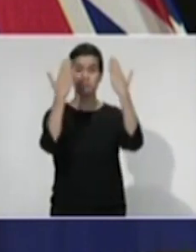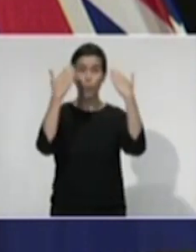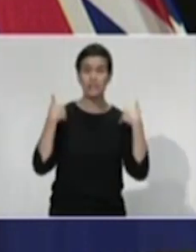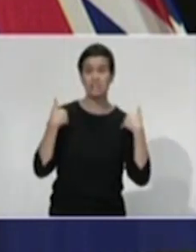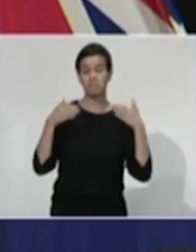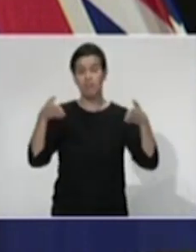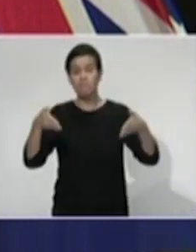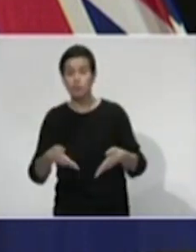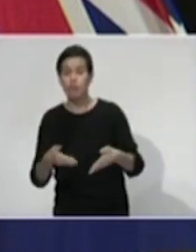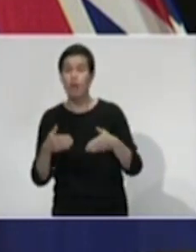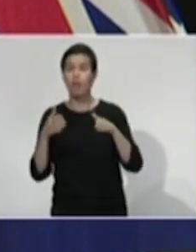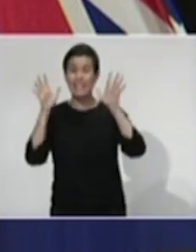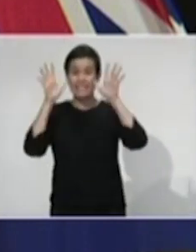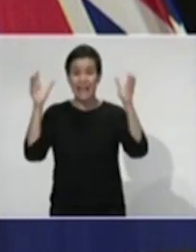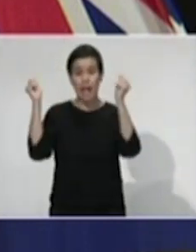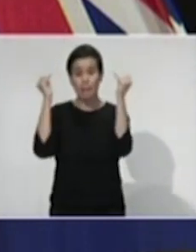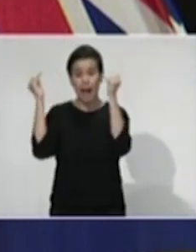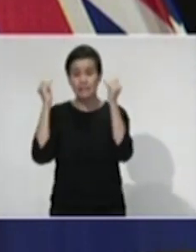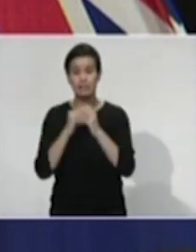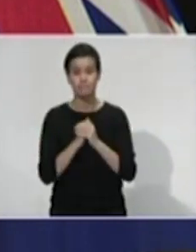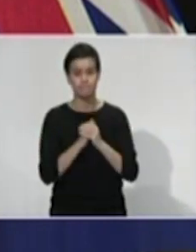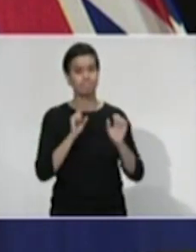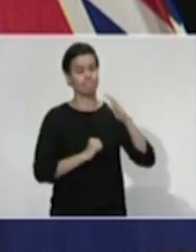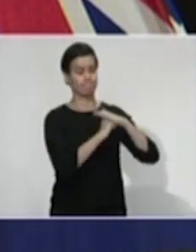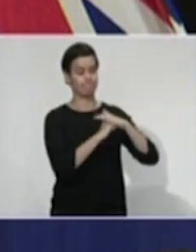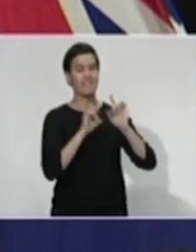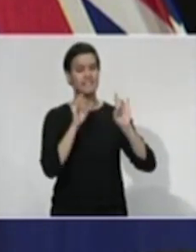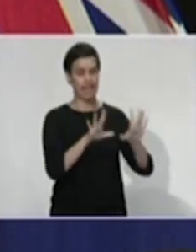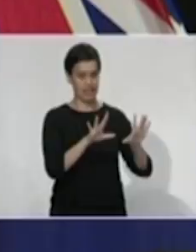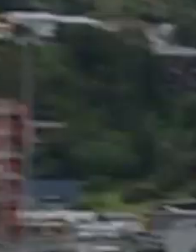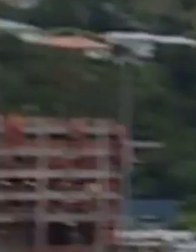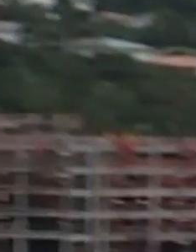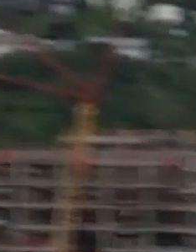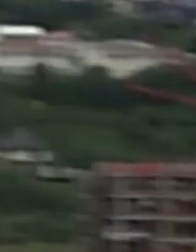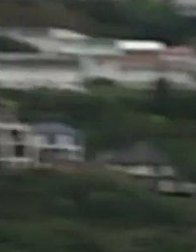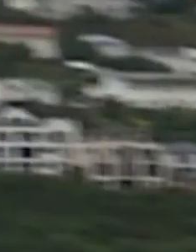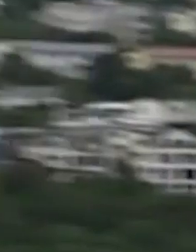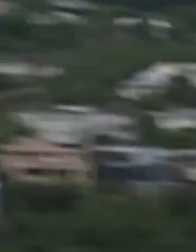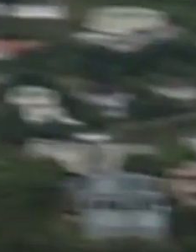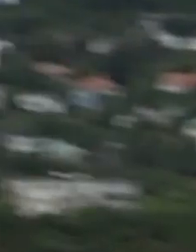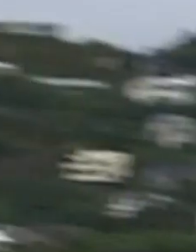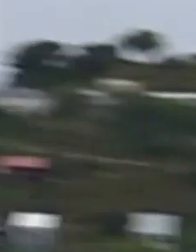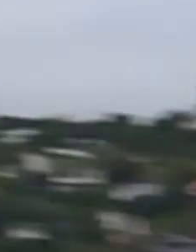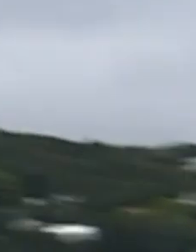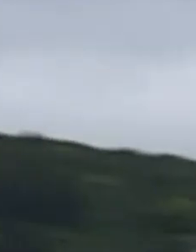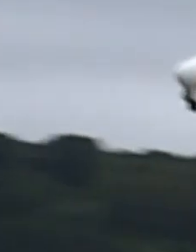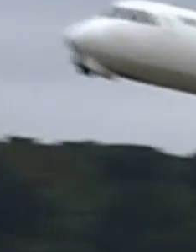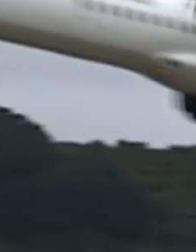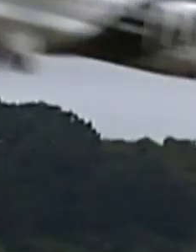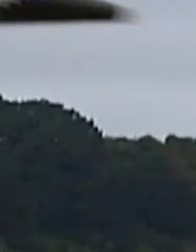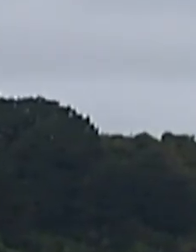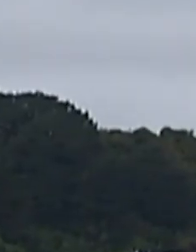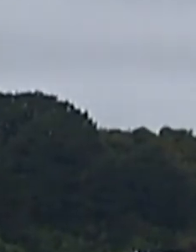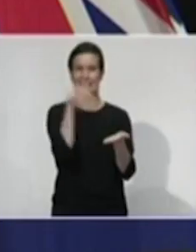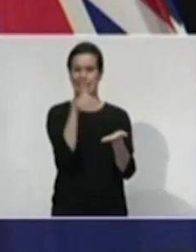weddings, funerals, stag do's, all limited to 10 for now. Domestic travel is back on, but don't